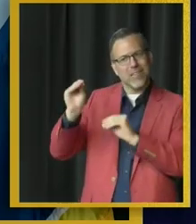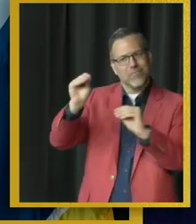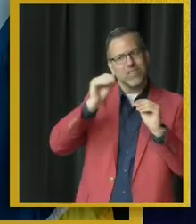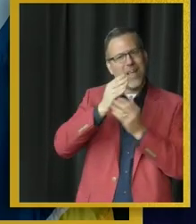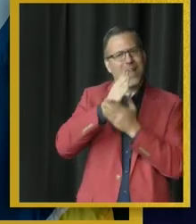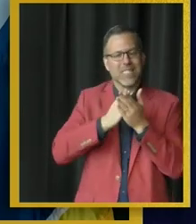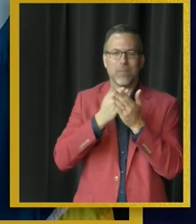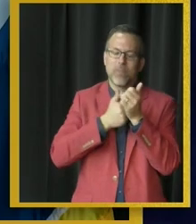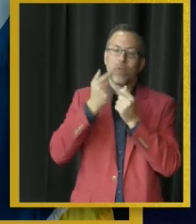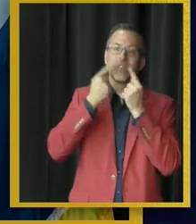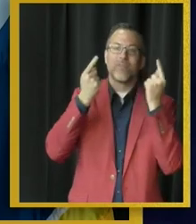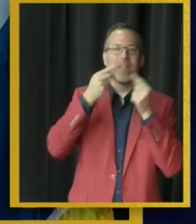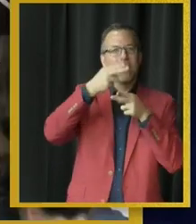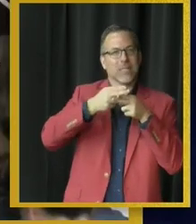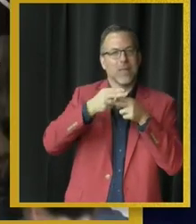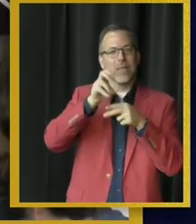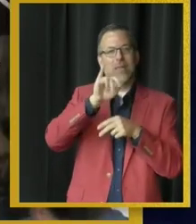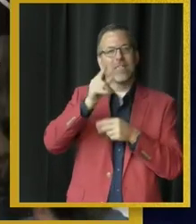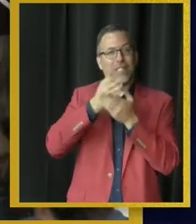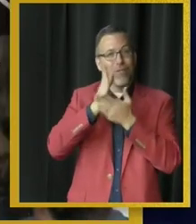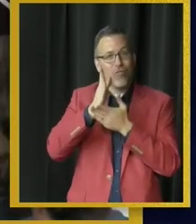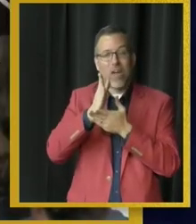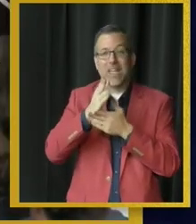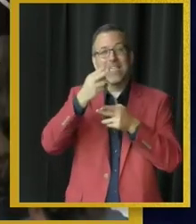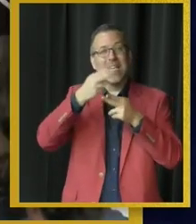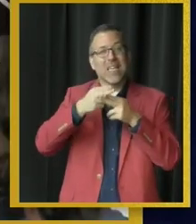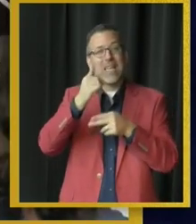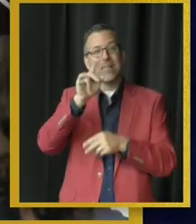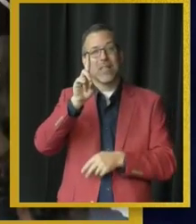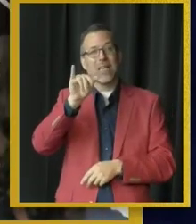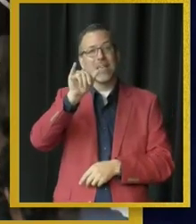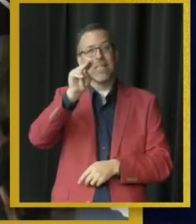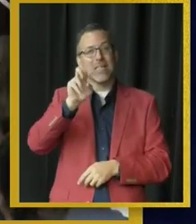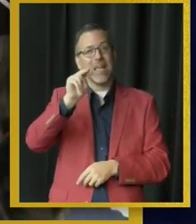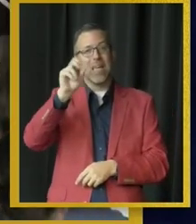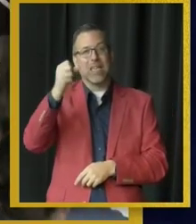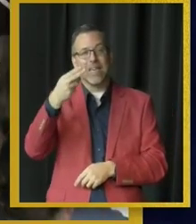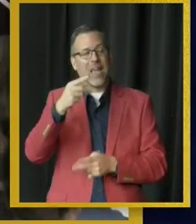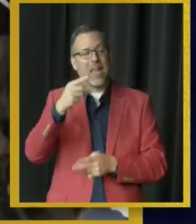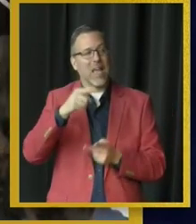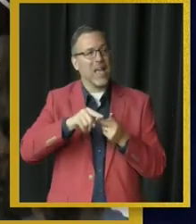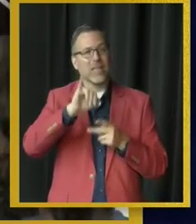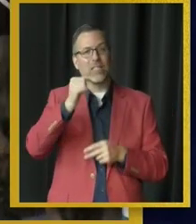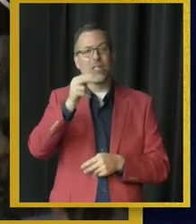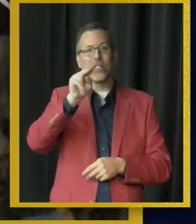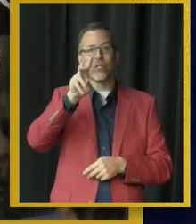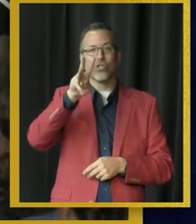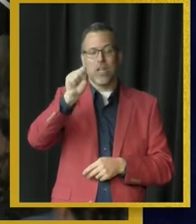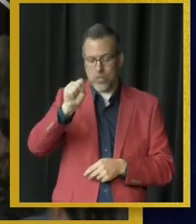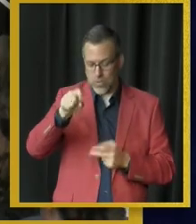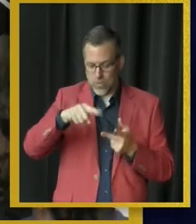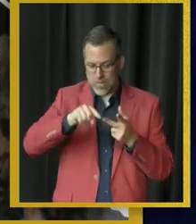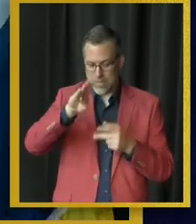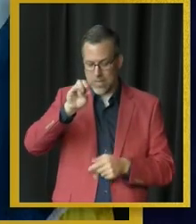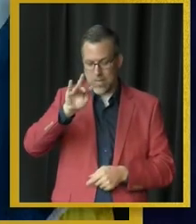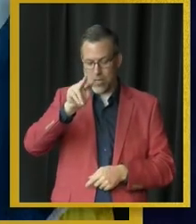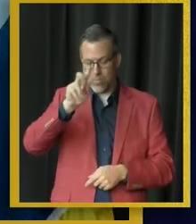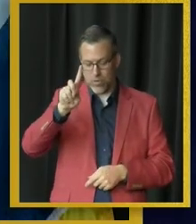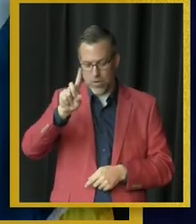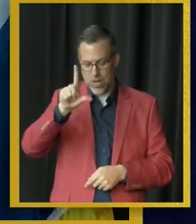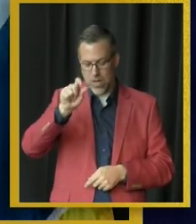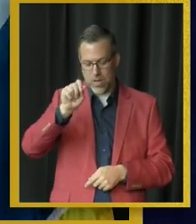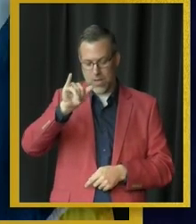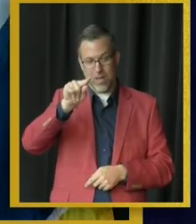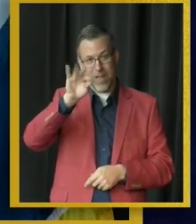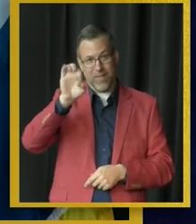greatest names in the civil rights movement, names such as Diane Nash, John Lewis, and Bernard Lafayette right here in the